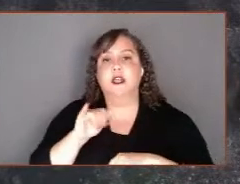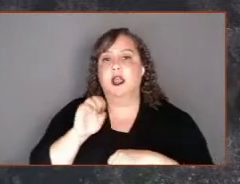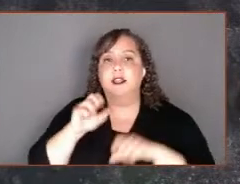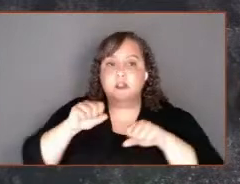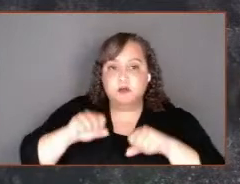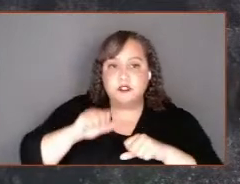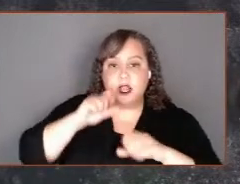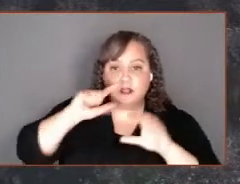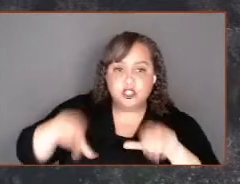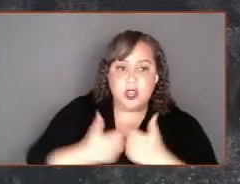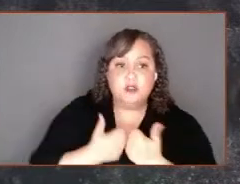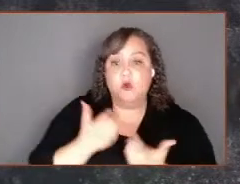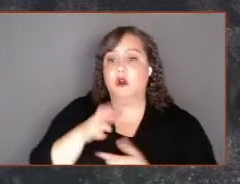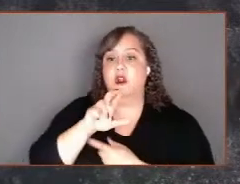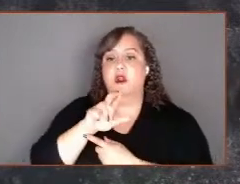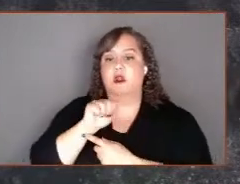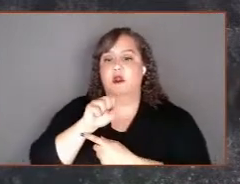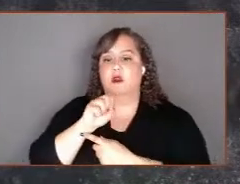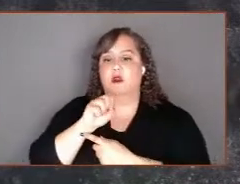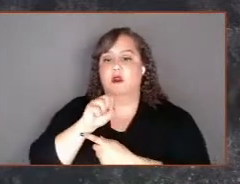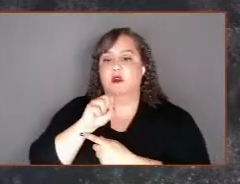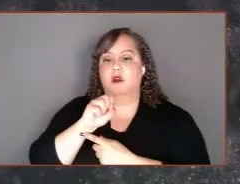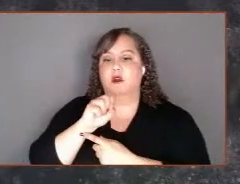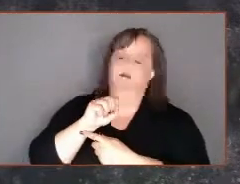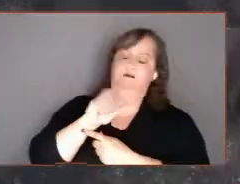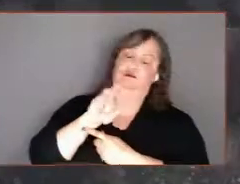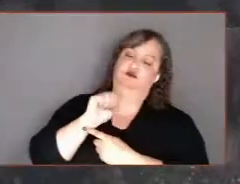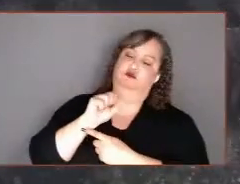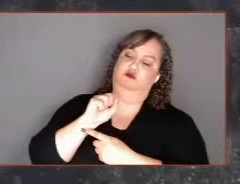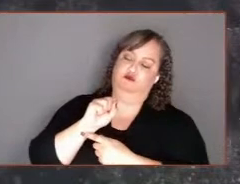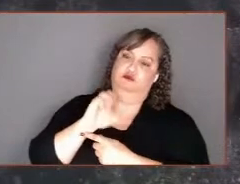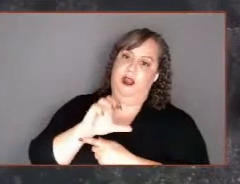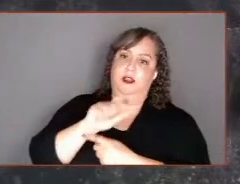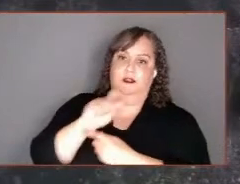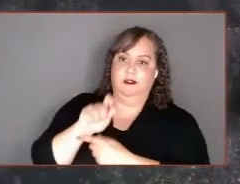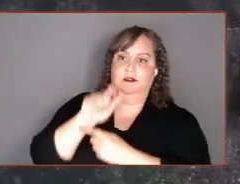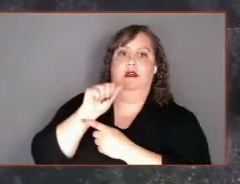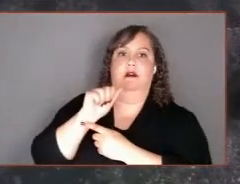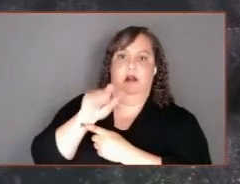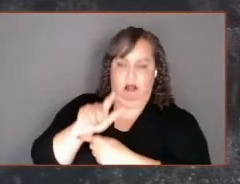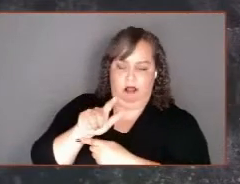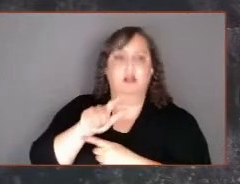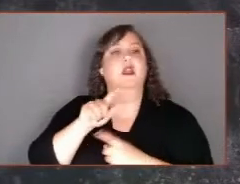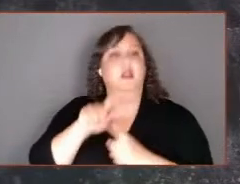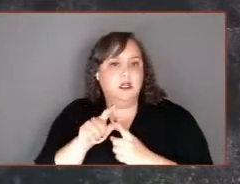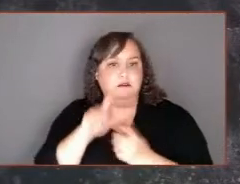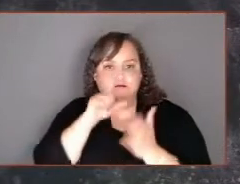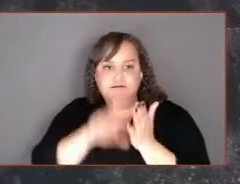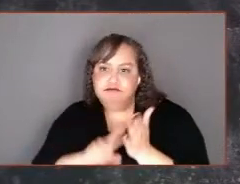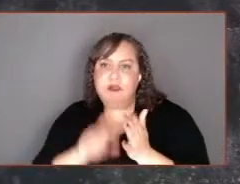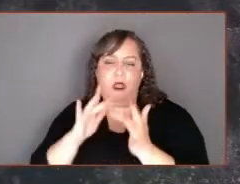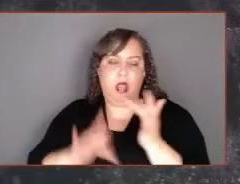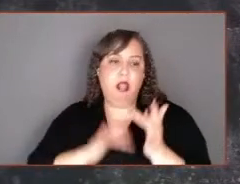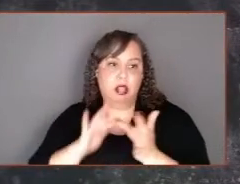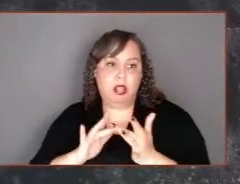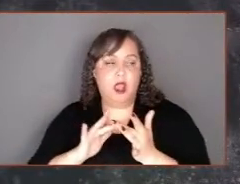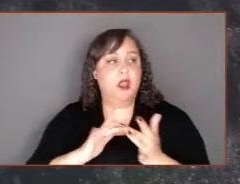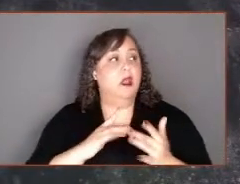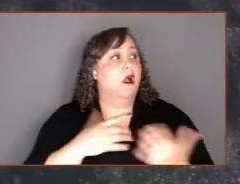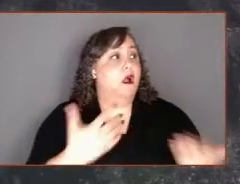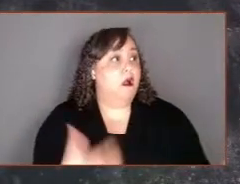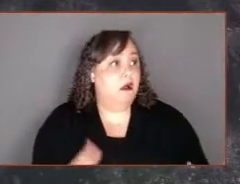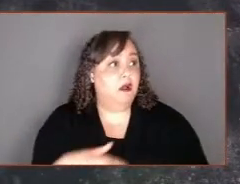rascal.nia.net, and you can find the competition and you can see all about what we're coming up with next. Sounds good. Well, we have so many Ask